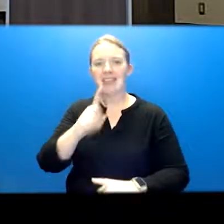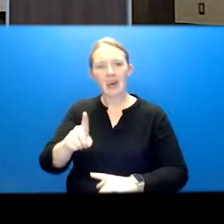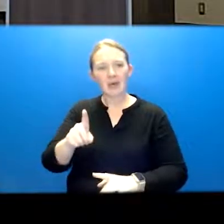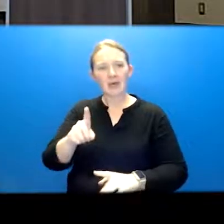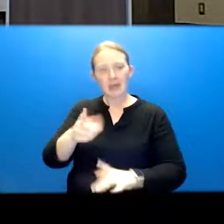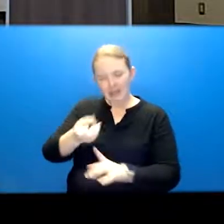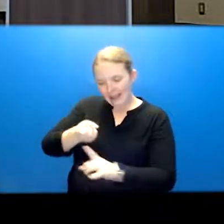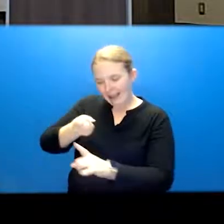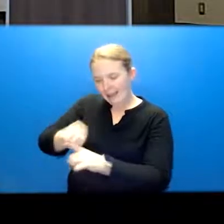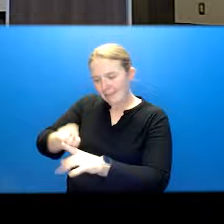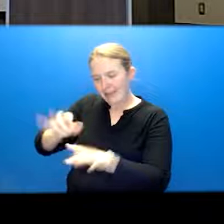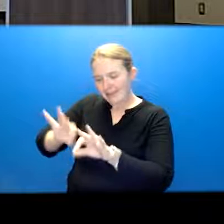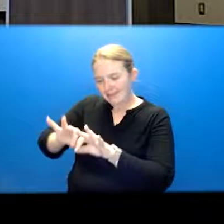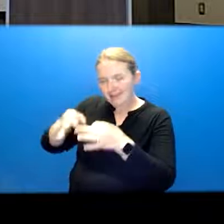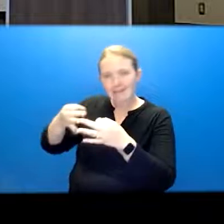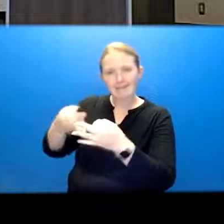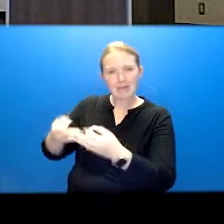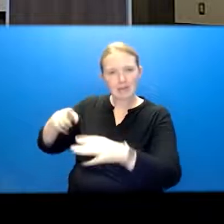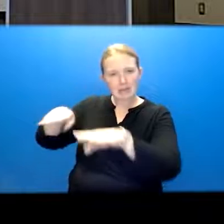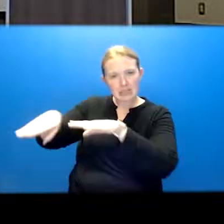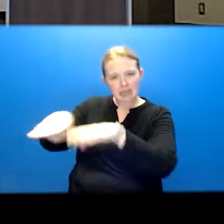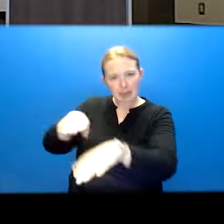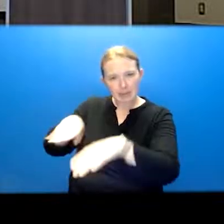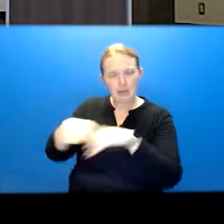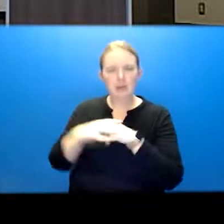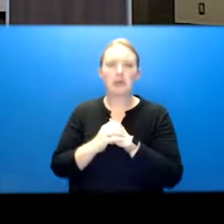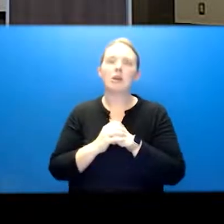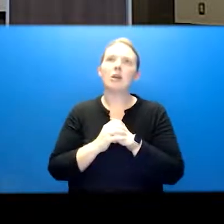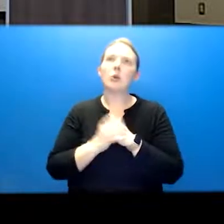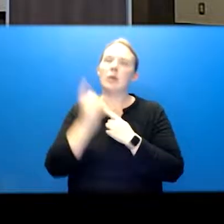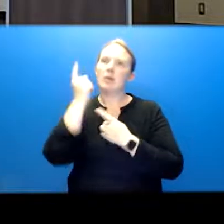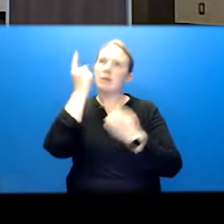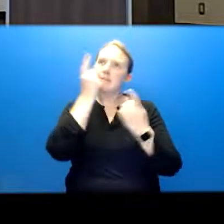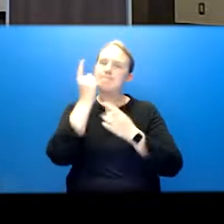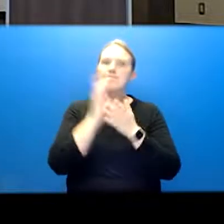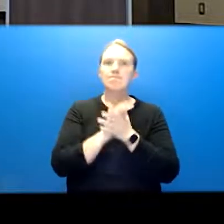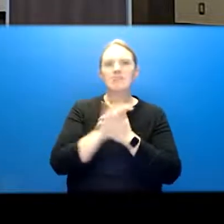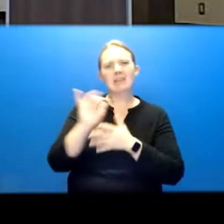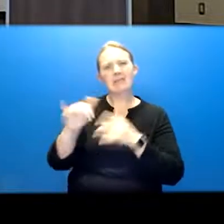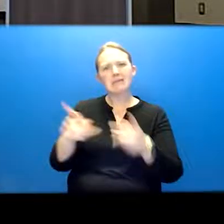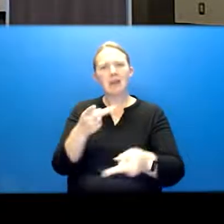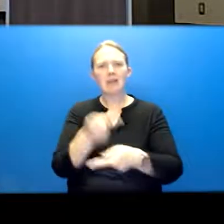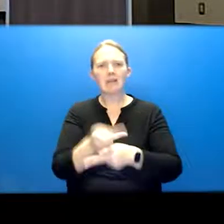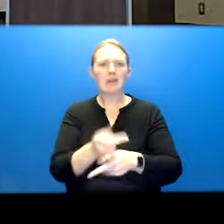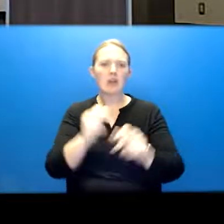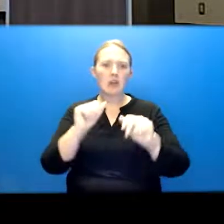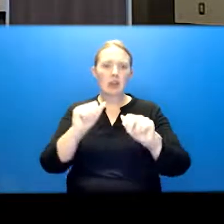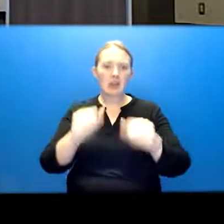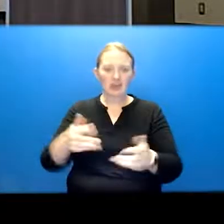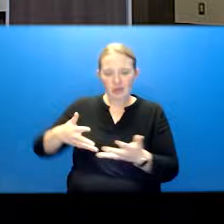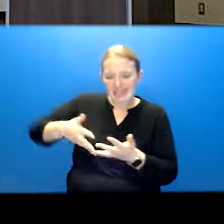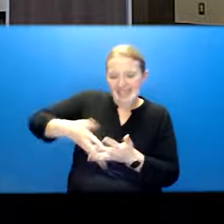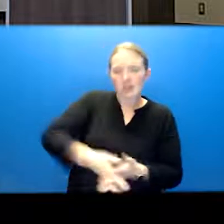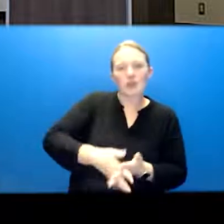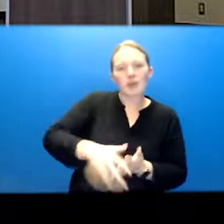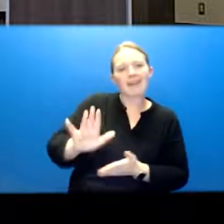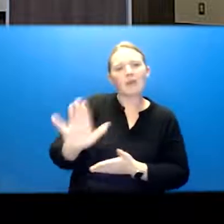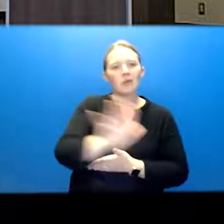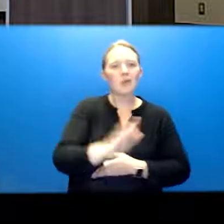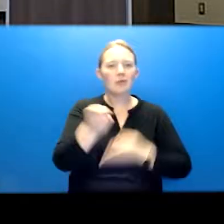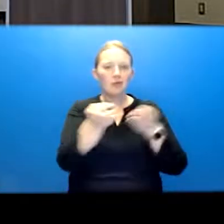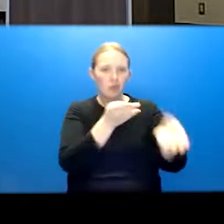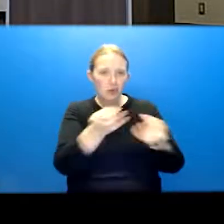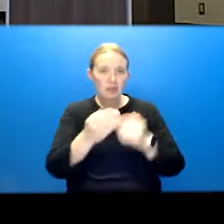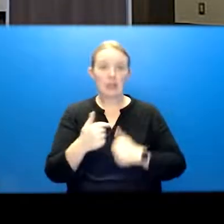dynamic. And so once you think about that, those are the things that you can kind of ingrain through your services. And so I am a